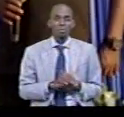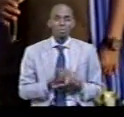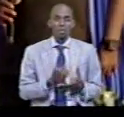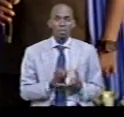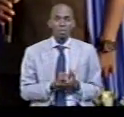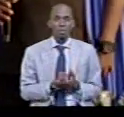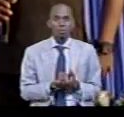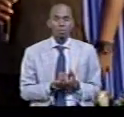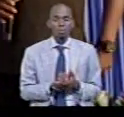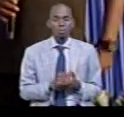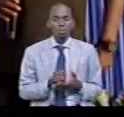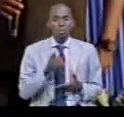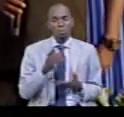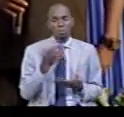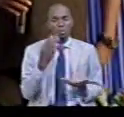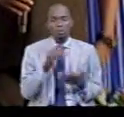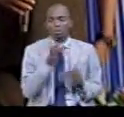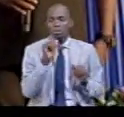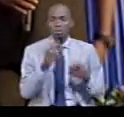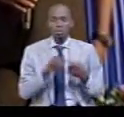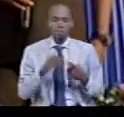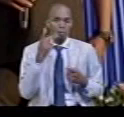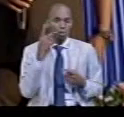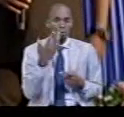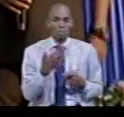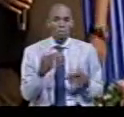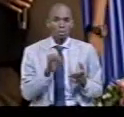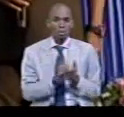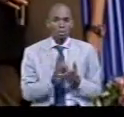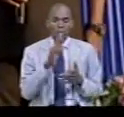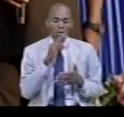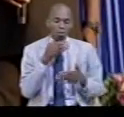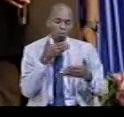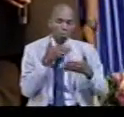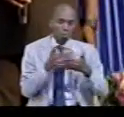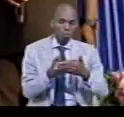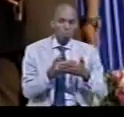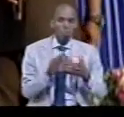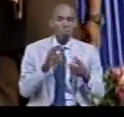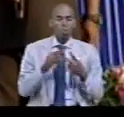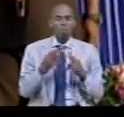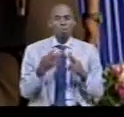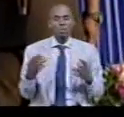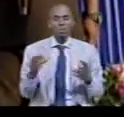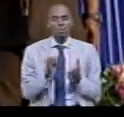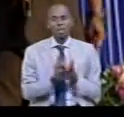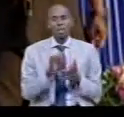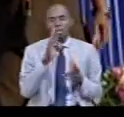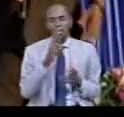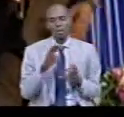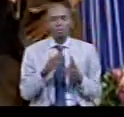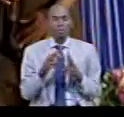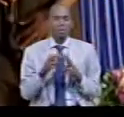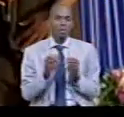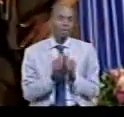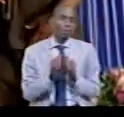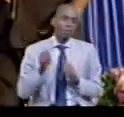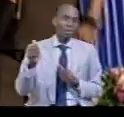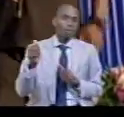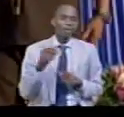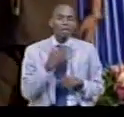not able to see things that are close or things that are too far from him. And he suffered